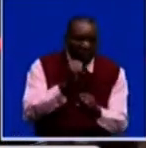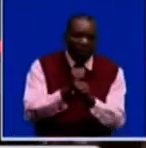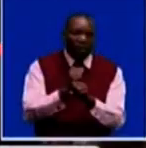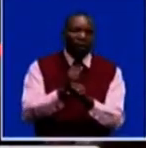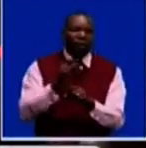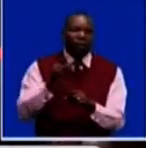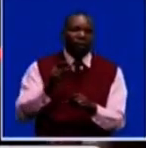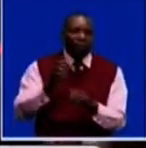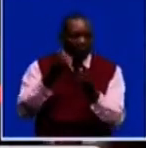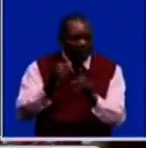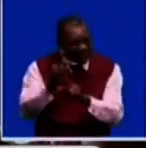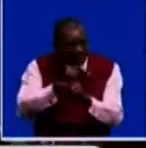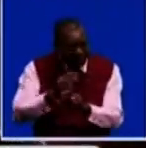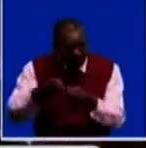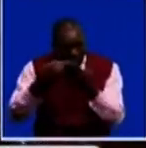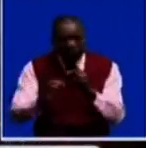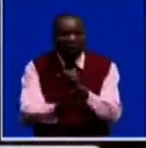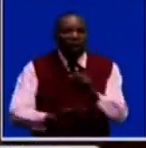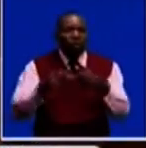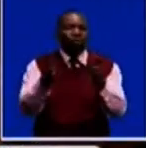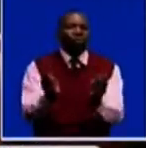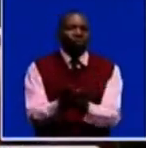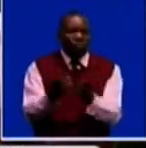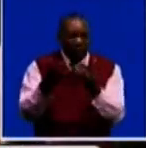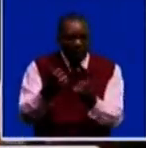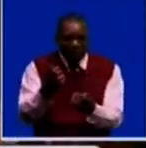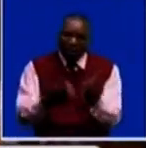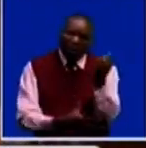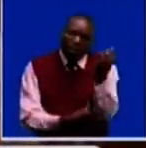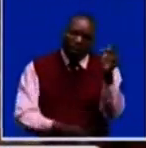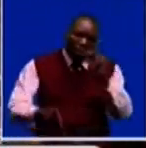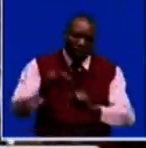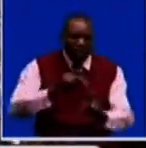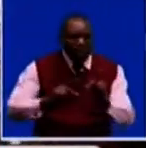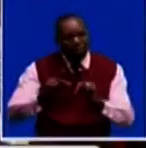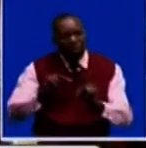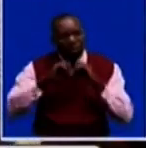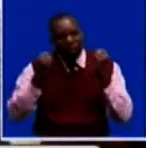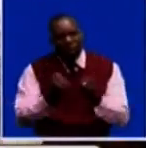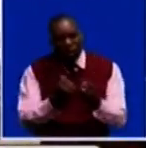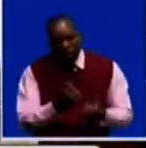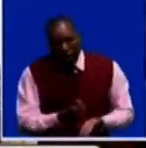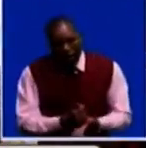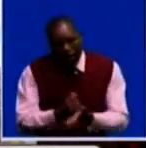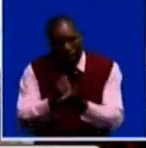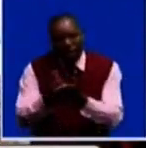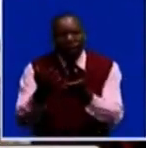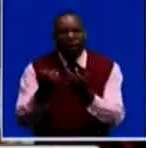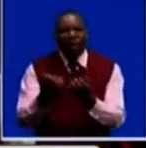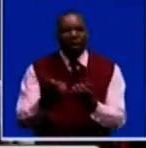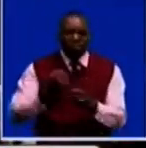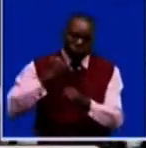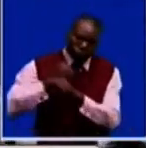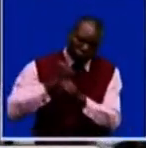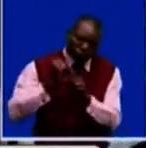driving fund for Keep Giving Foundation, which seeks to help the vulnerable and less privileged people in society. The foundation is